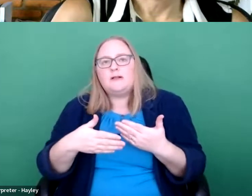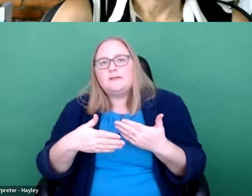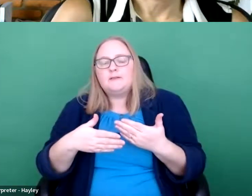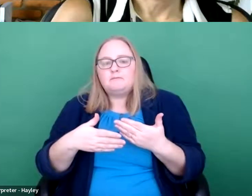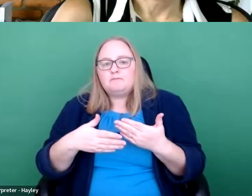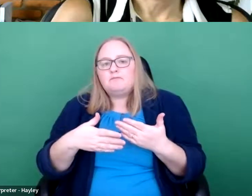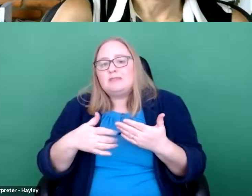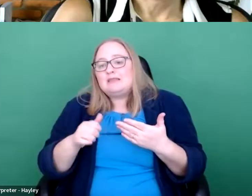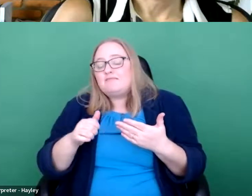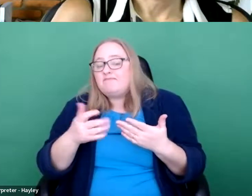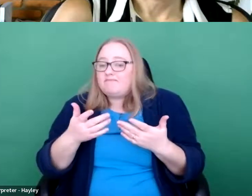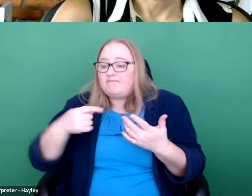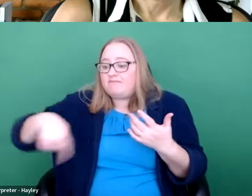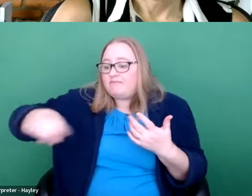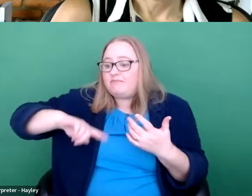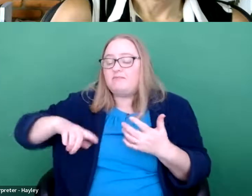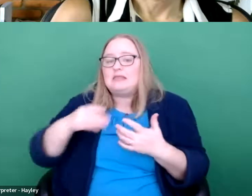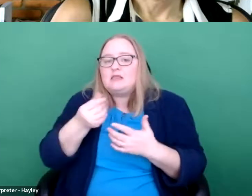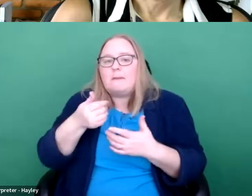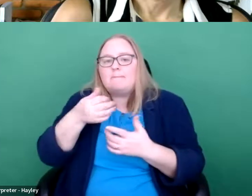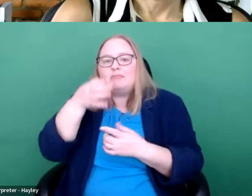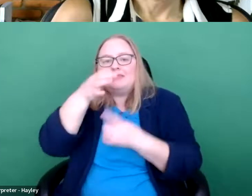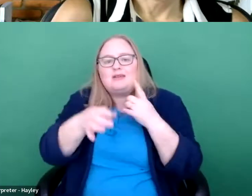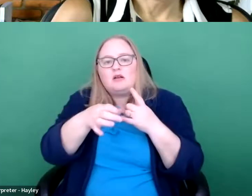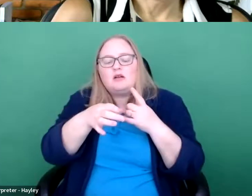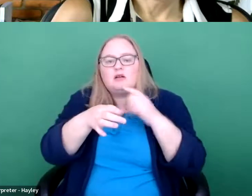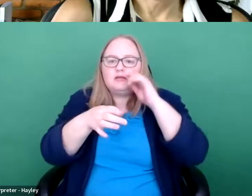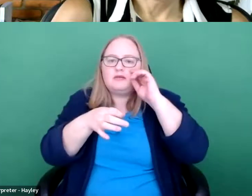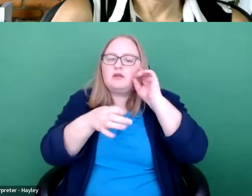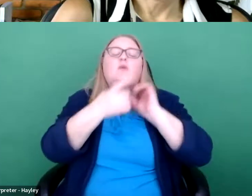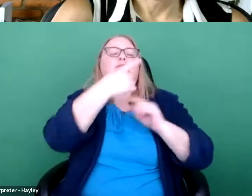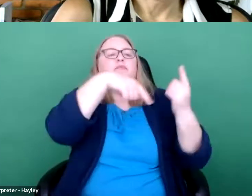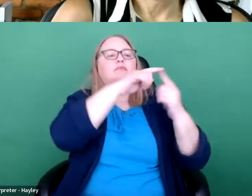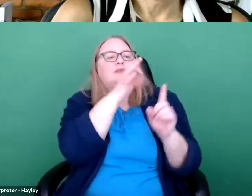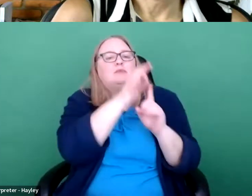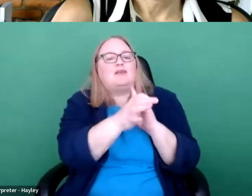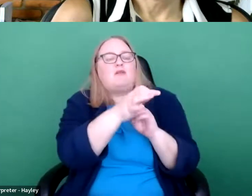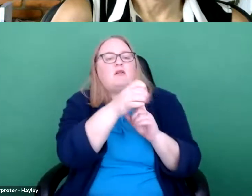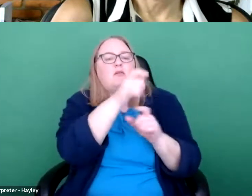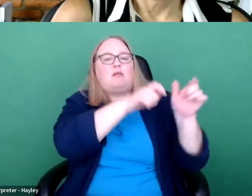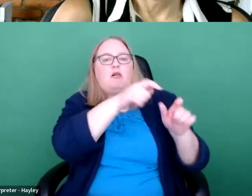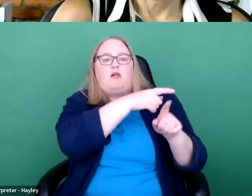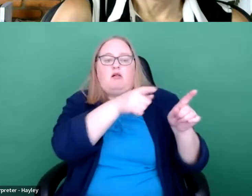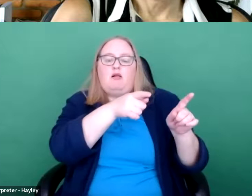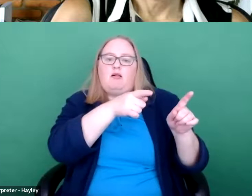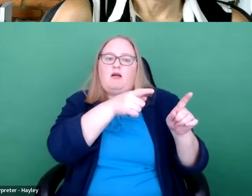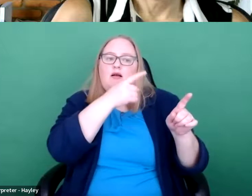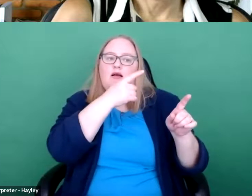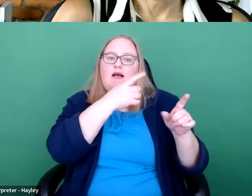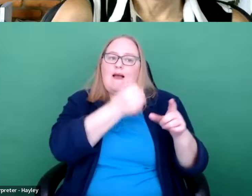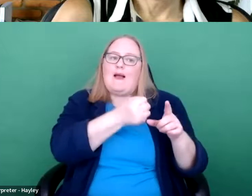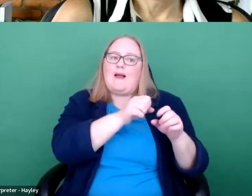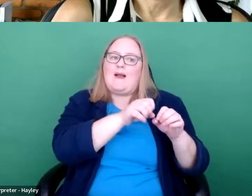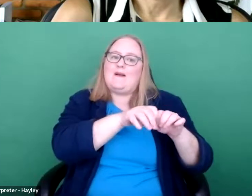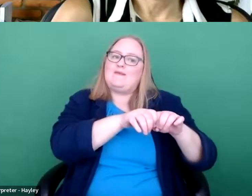certain people within movements, and for kind of this kind of modernization principle, providing resources so that you can leapfrog in a